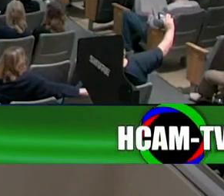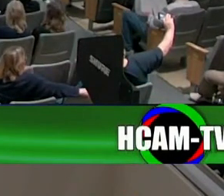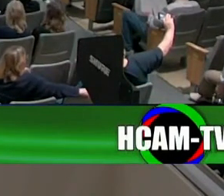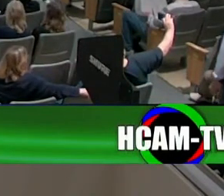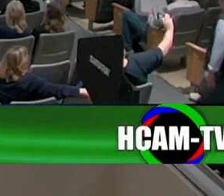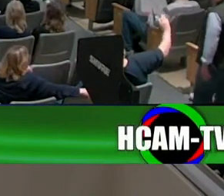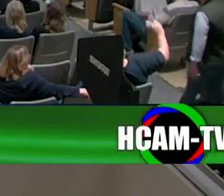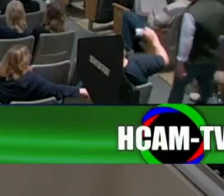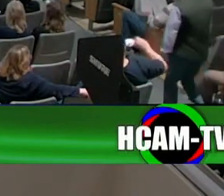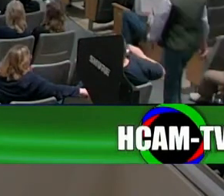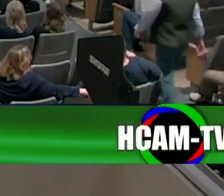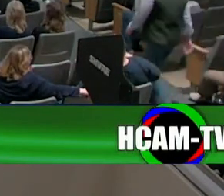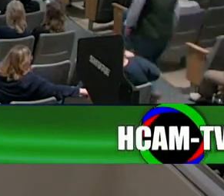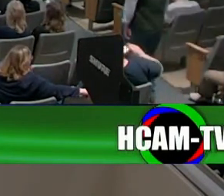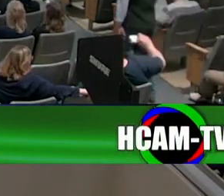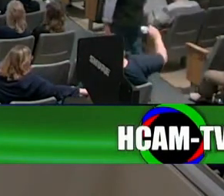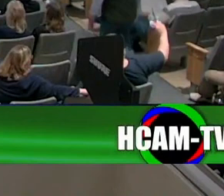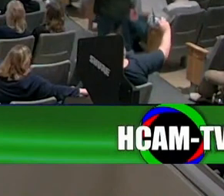that's right